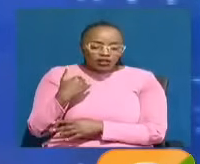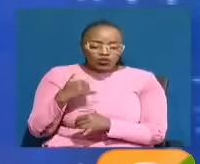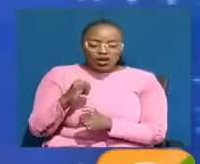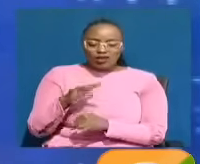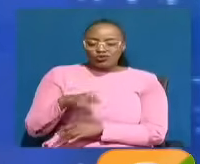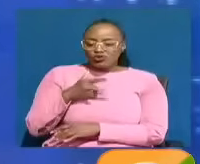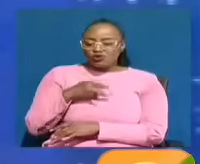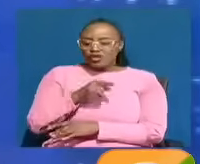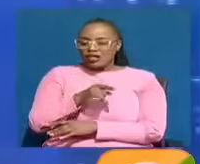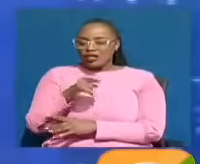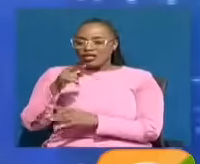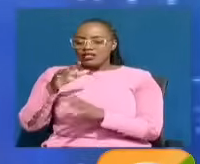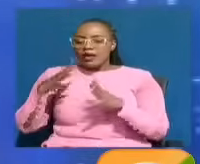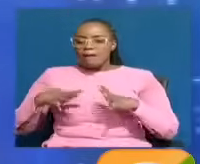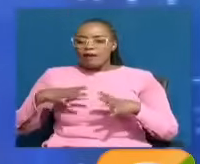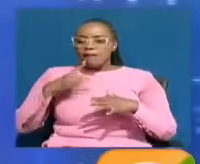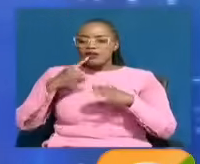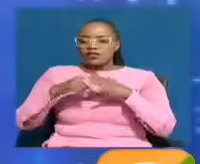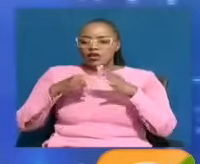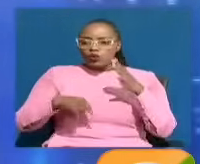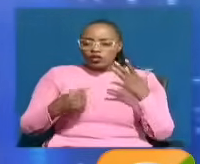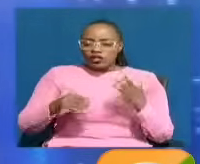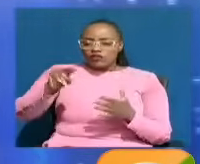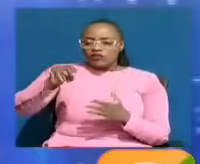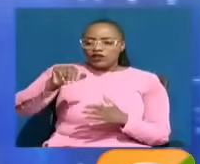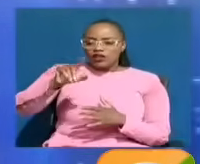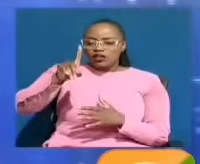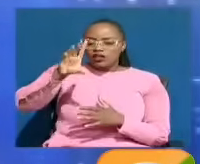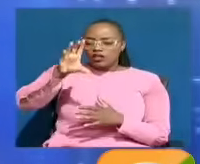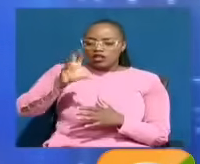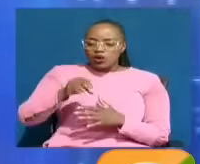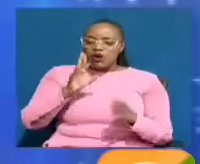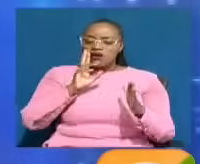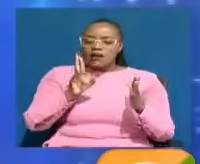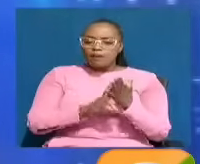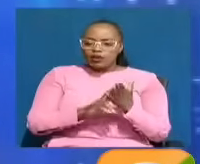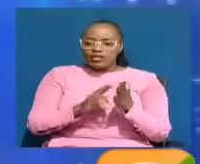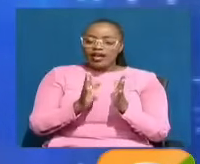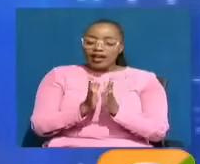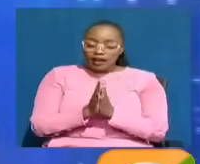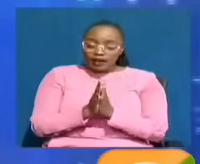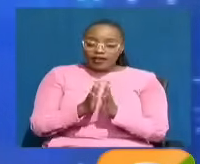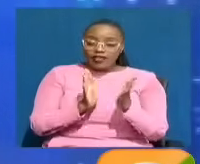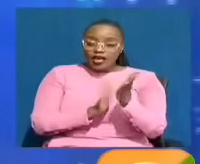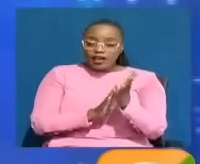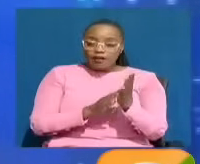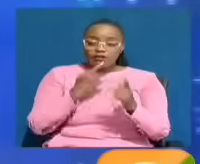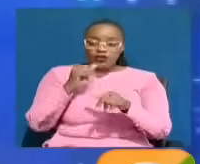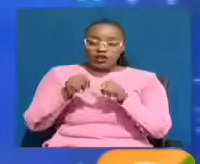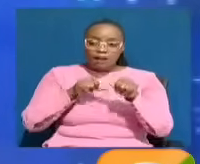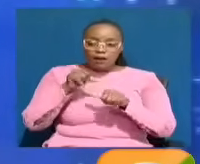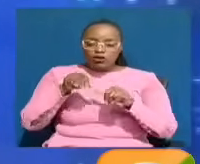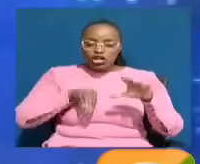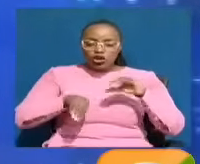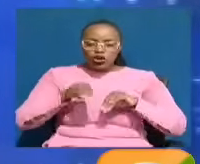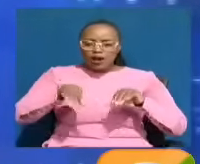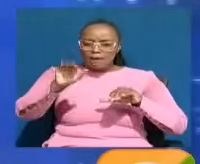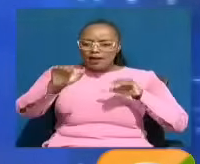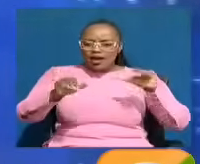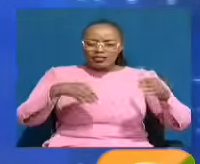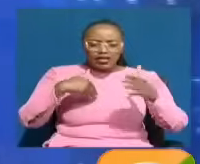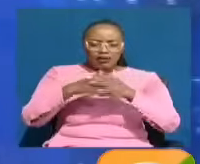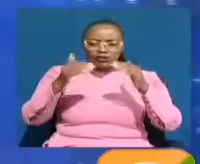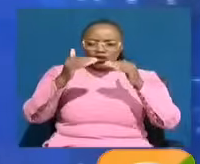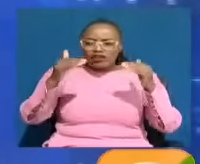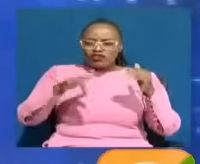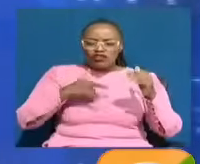feel about what people are saying about the NADCO report and its recommendations. For example, if they're talking about corruption, we're asking them to what extent do you